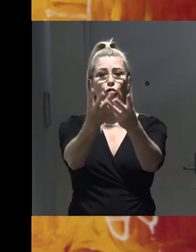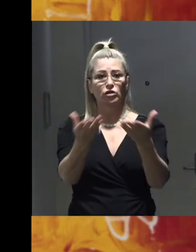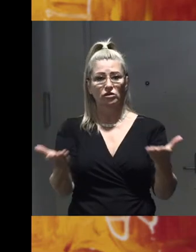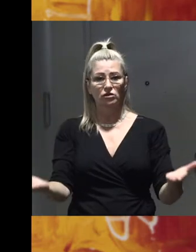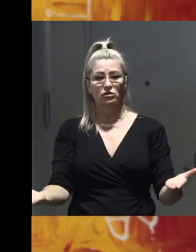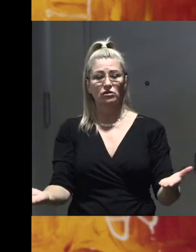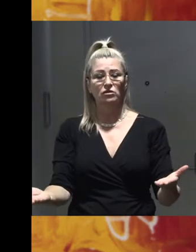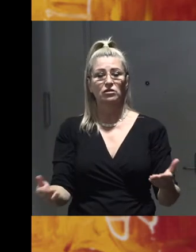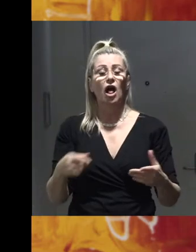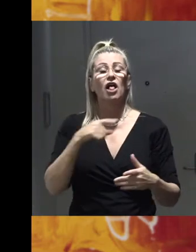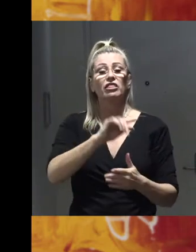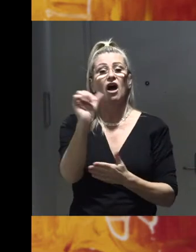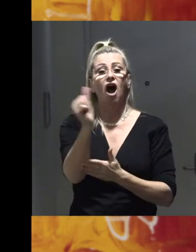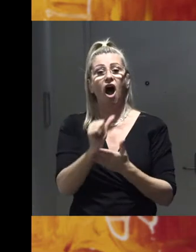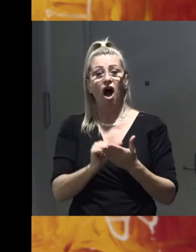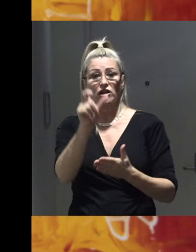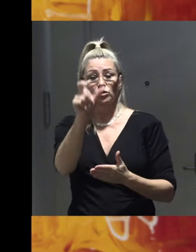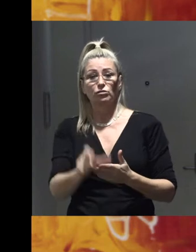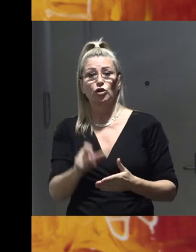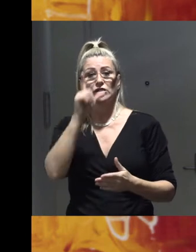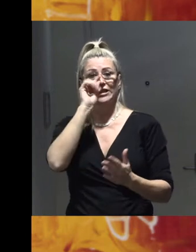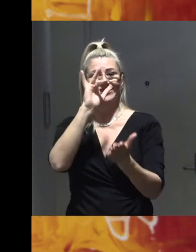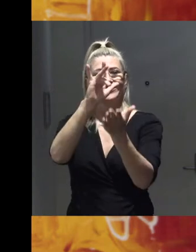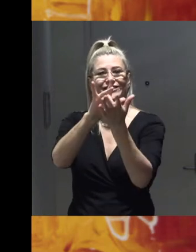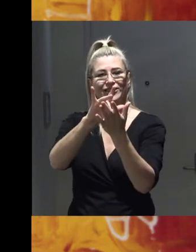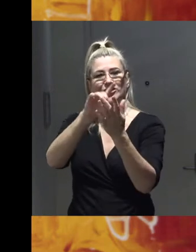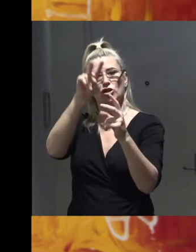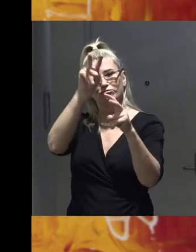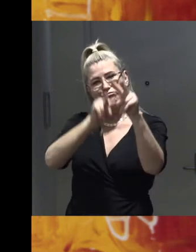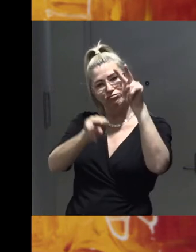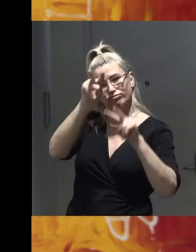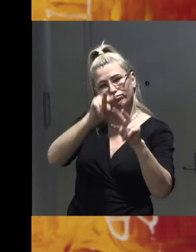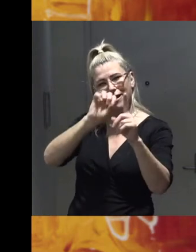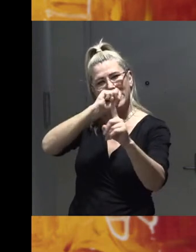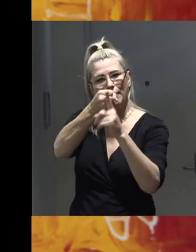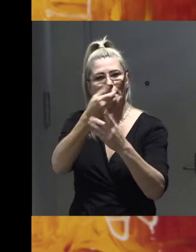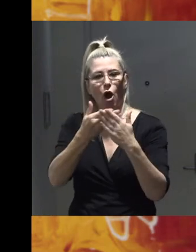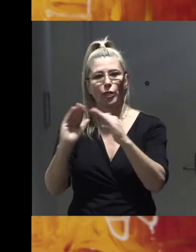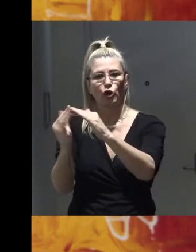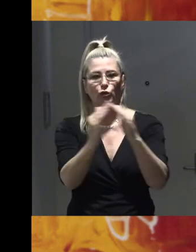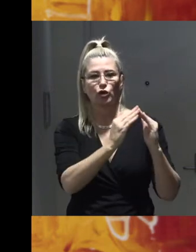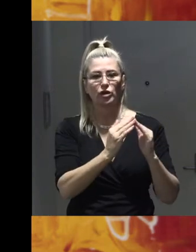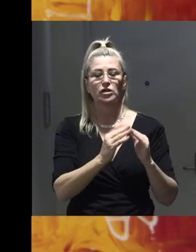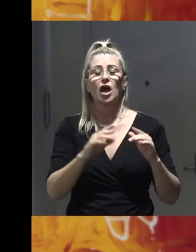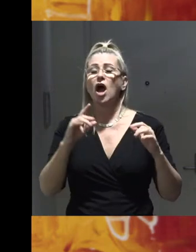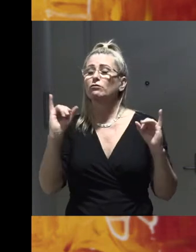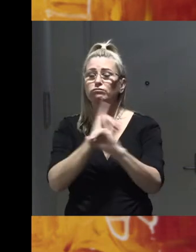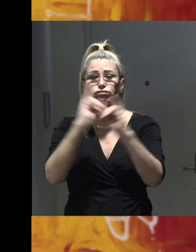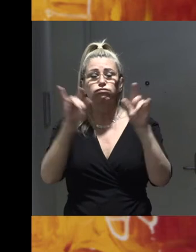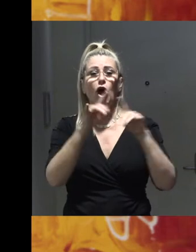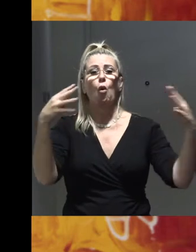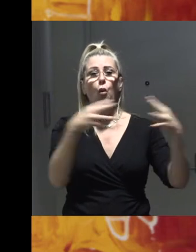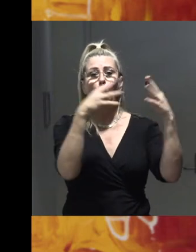has a broad societal reach, critique, and impact. Adversities such as war, torture,